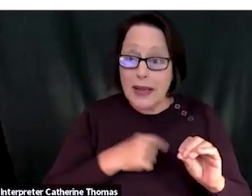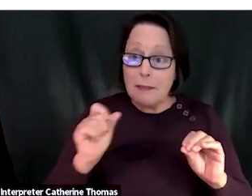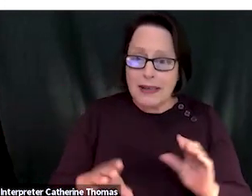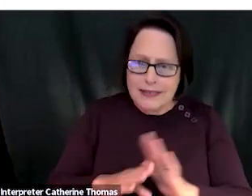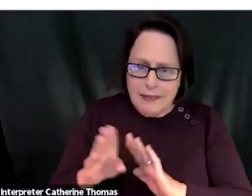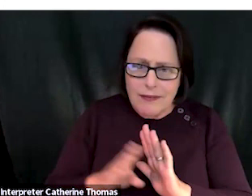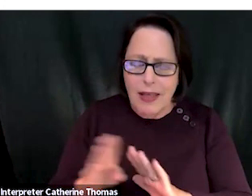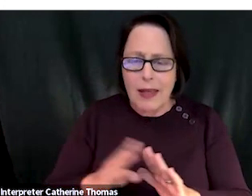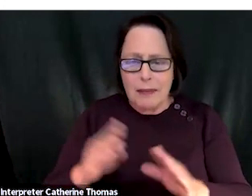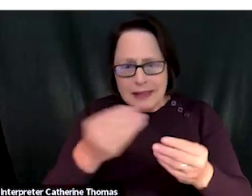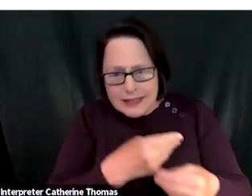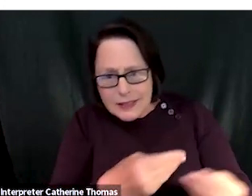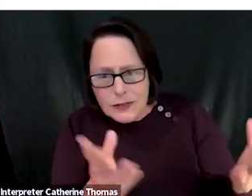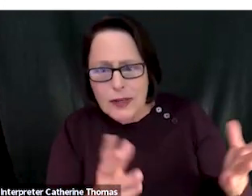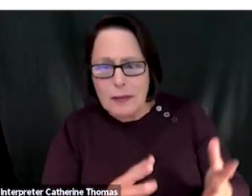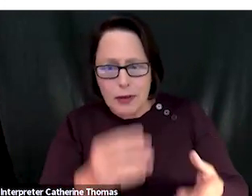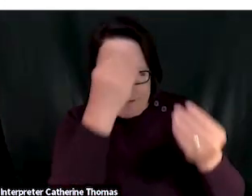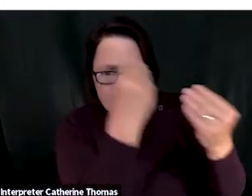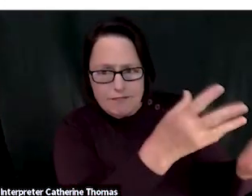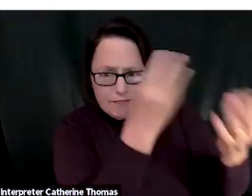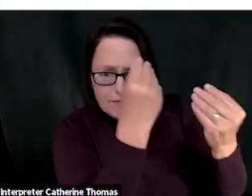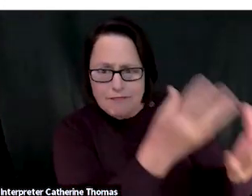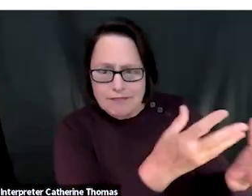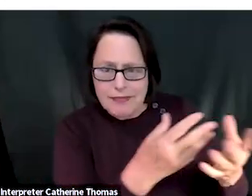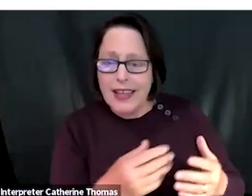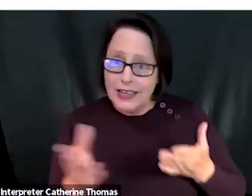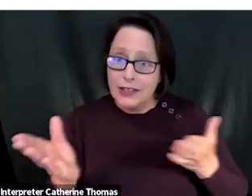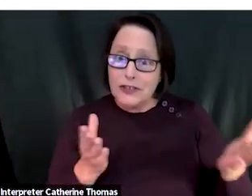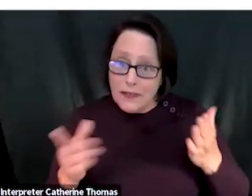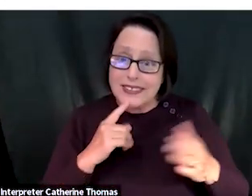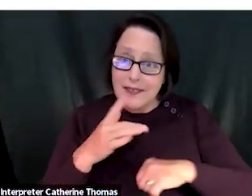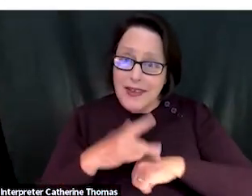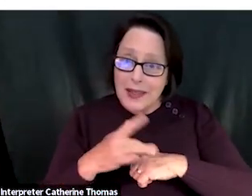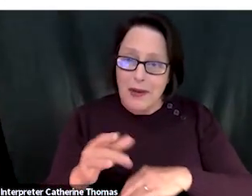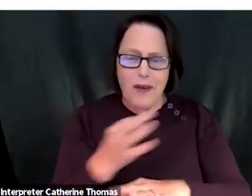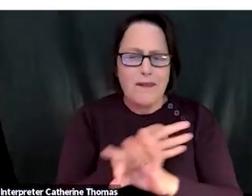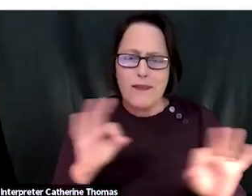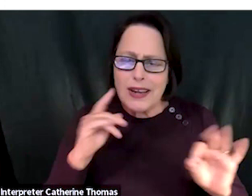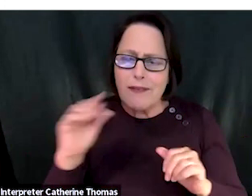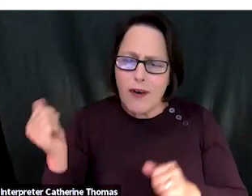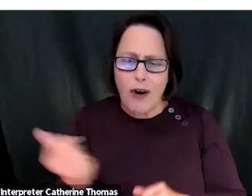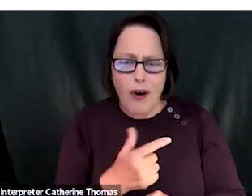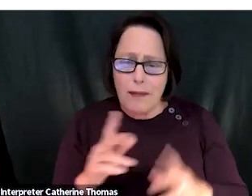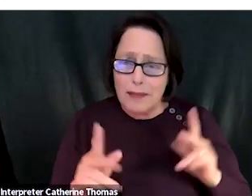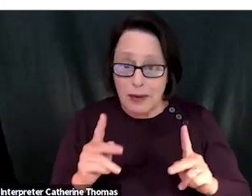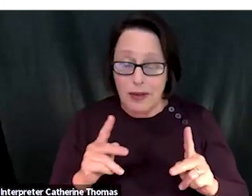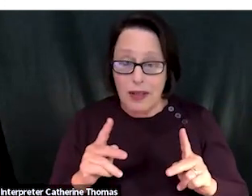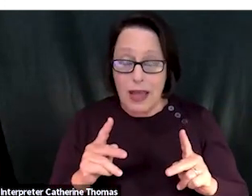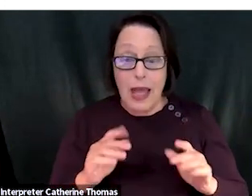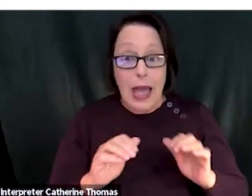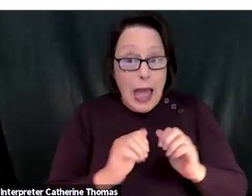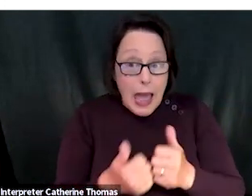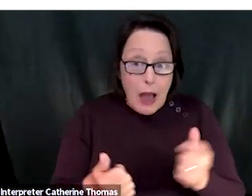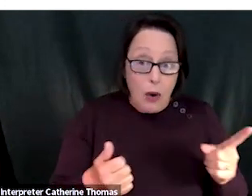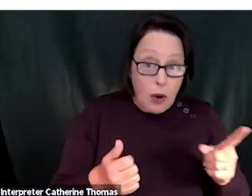a notice that services are available and free to all, how to request these language